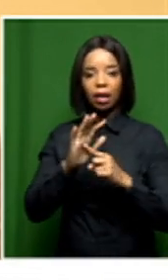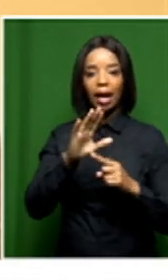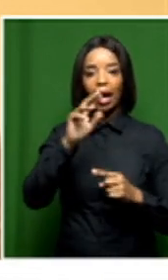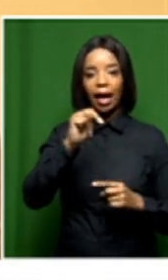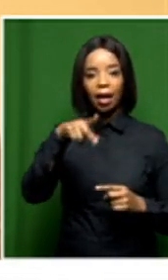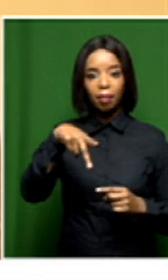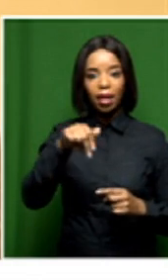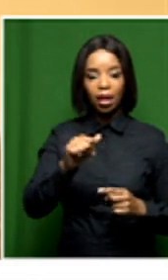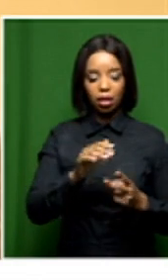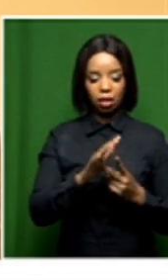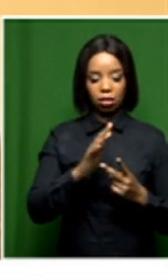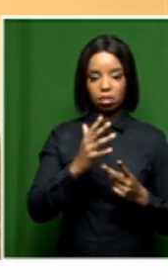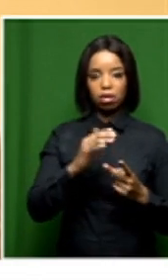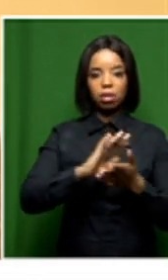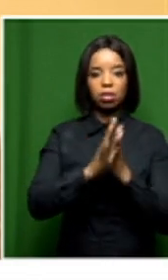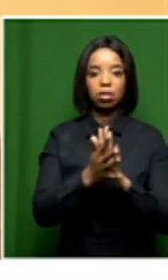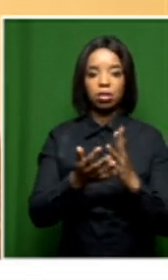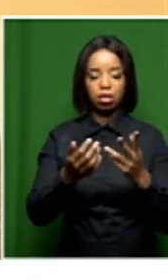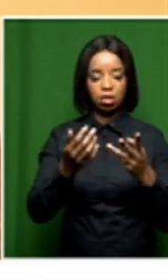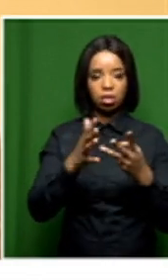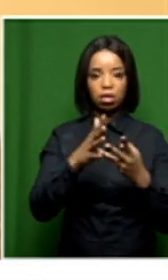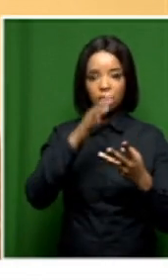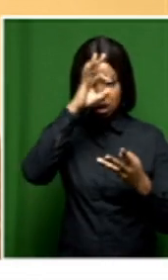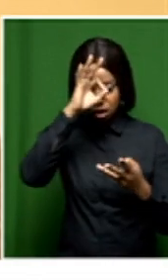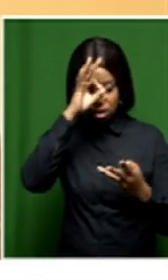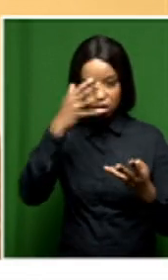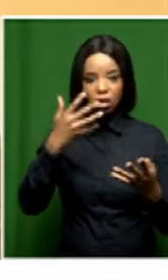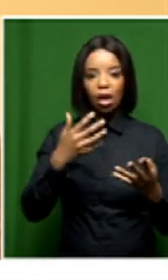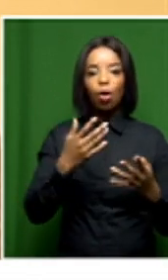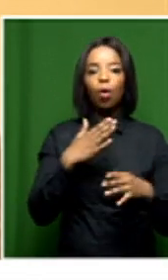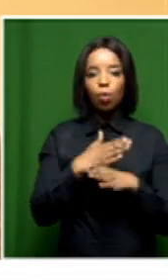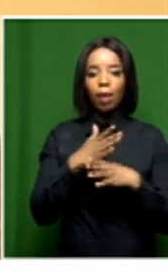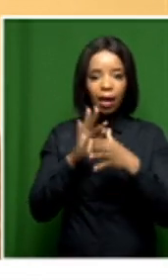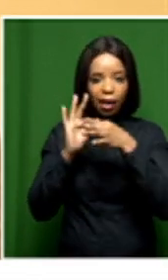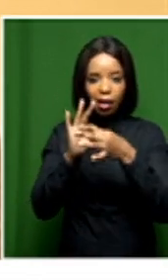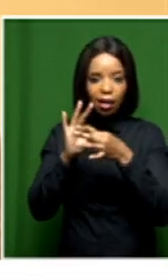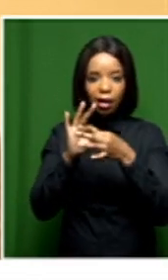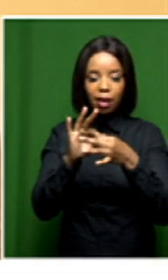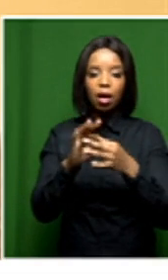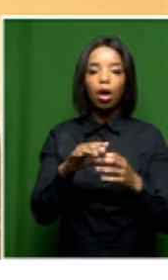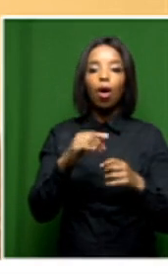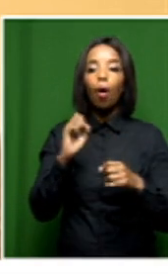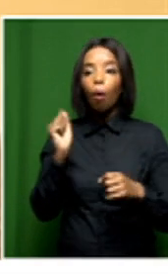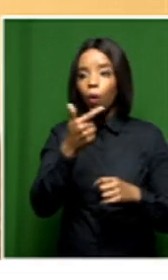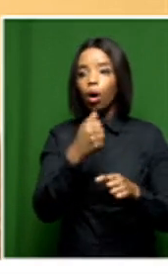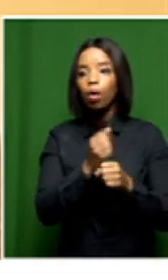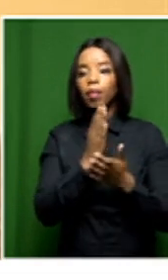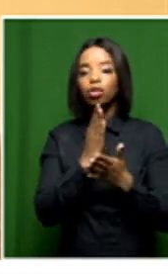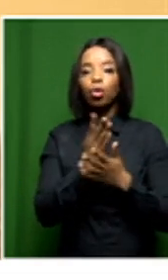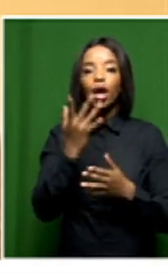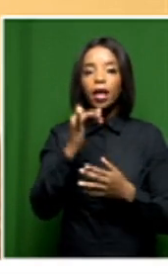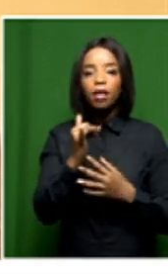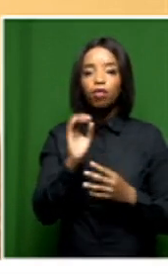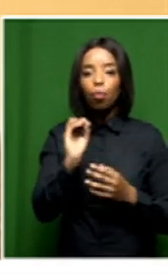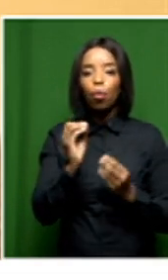on, and each and every agency whose mandate is to make sure that when there's a financial fraud, they come